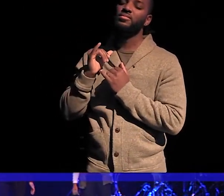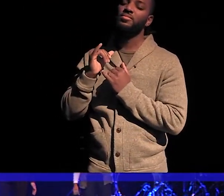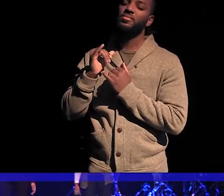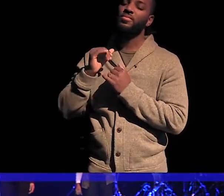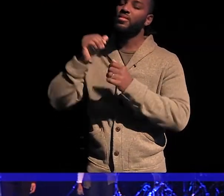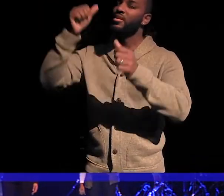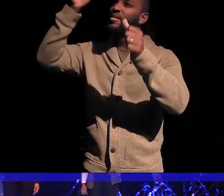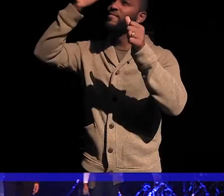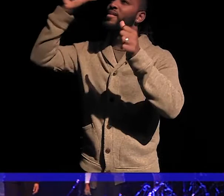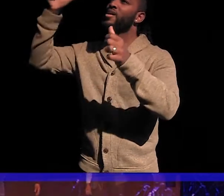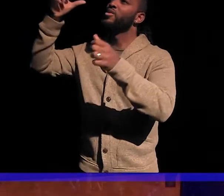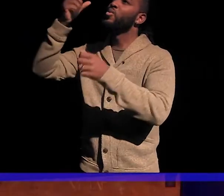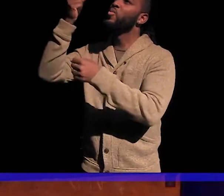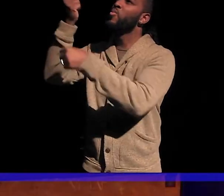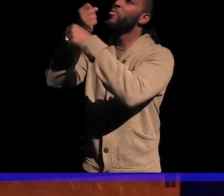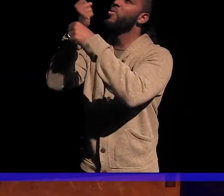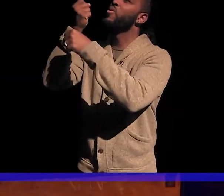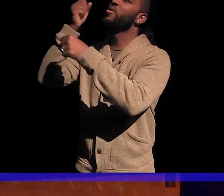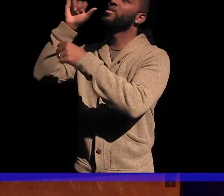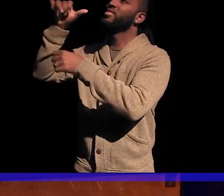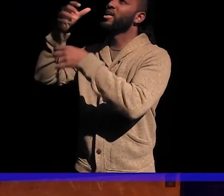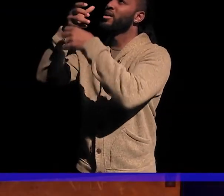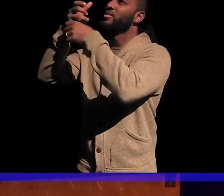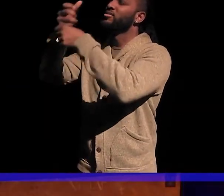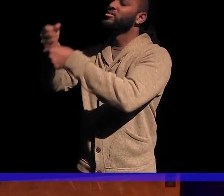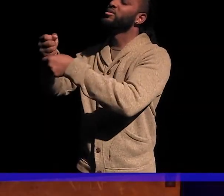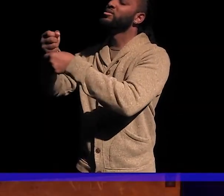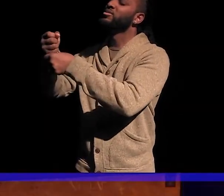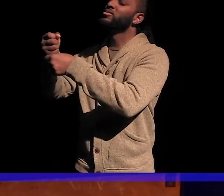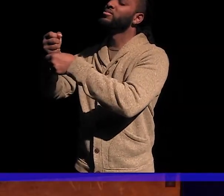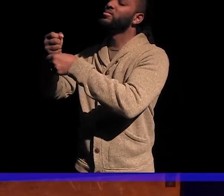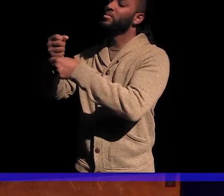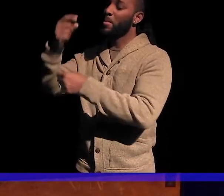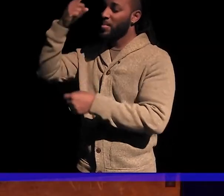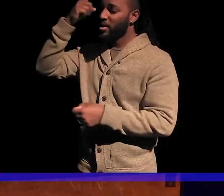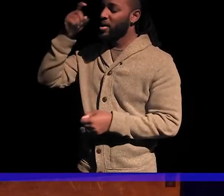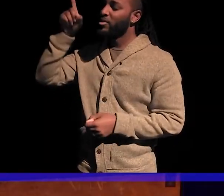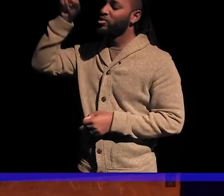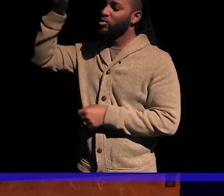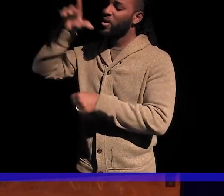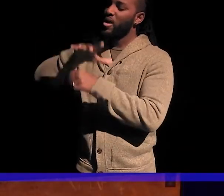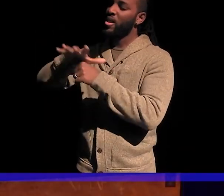We hold to that truth this morning, that because you're enough,